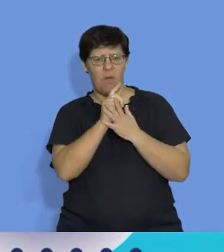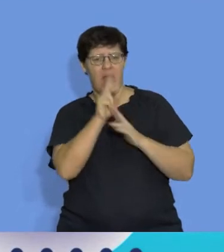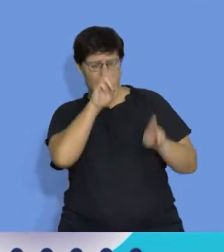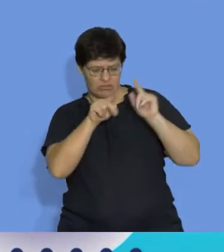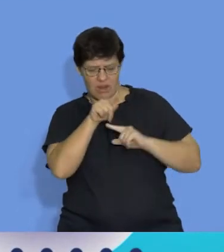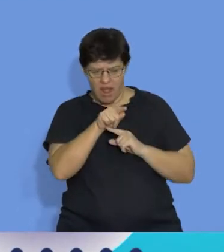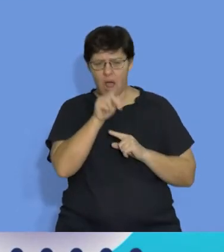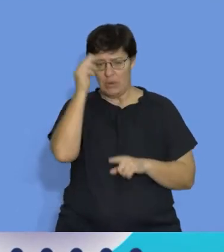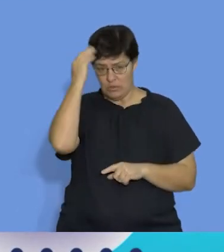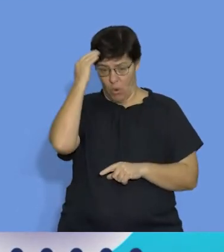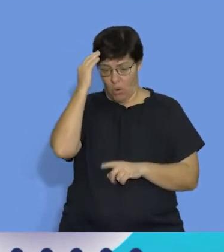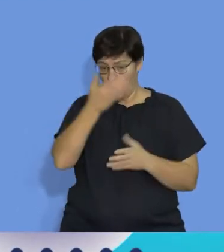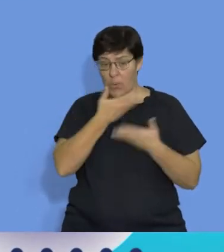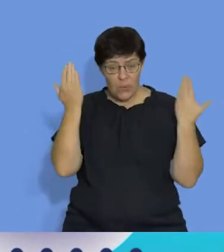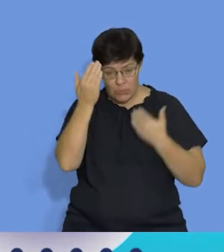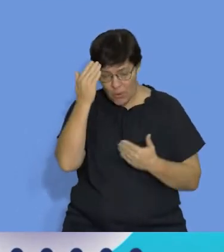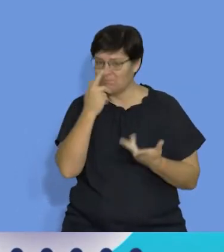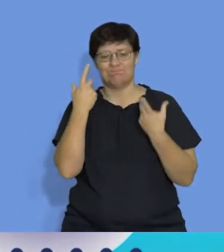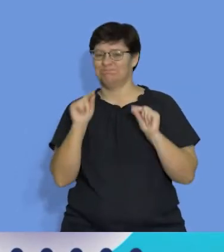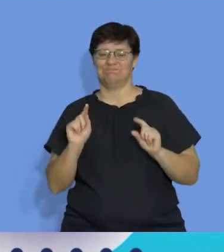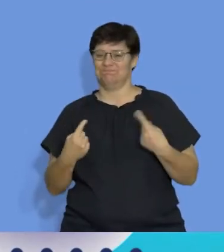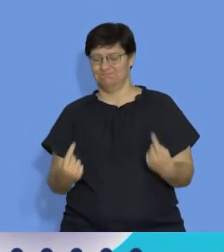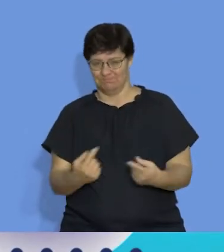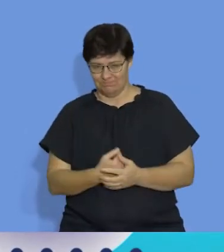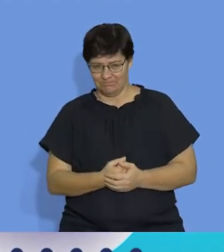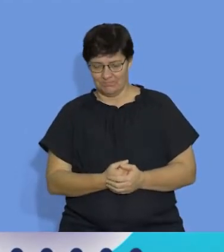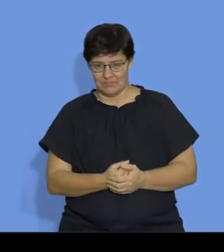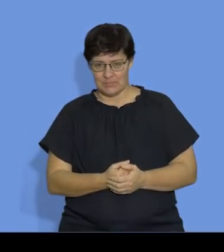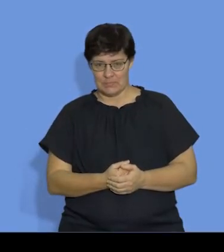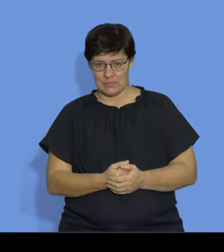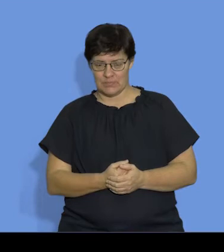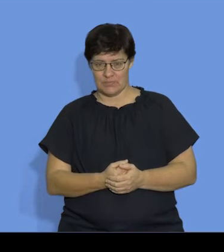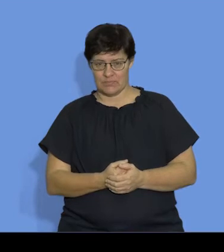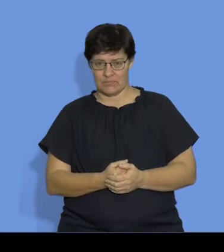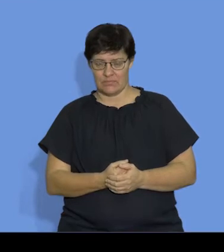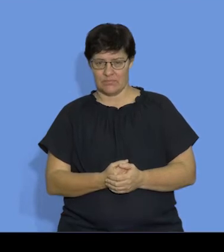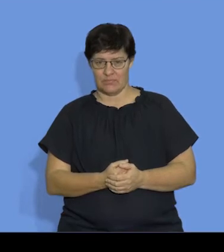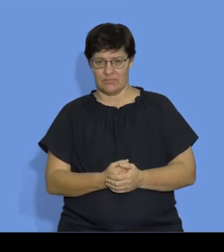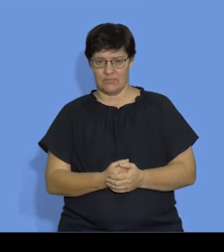of examples and see how best we apply what we've learned.